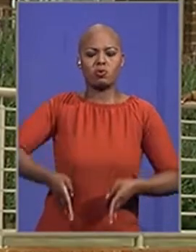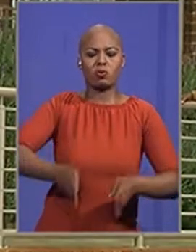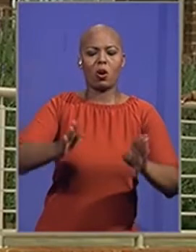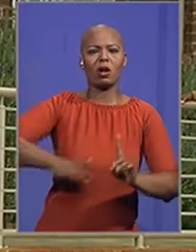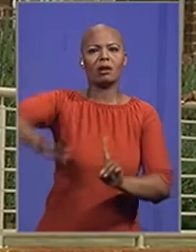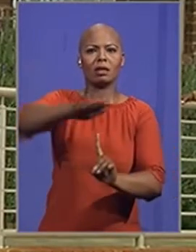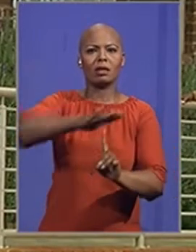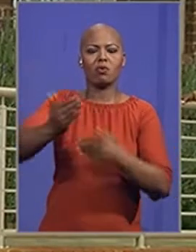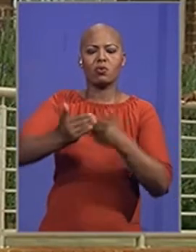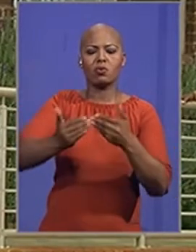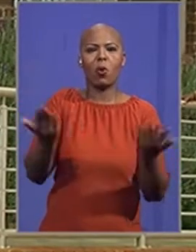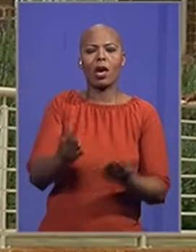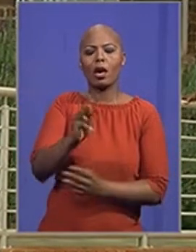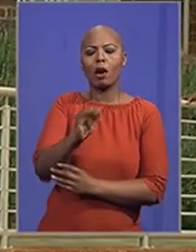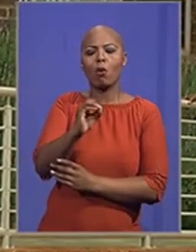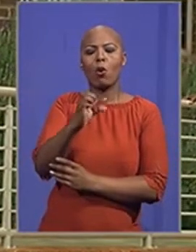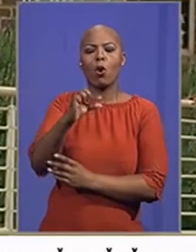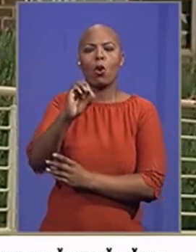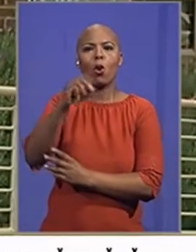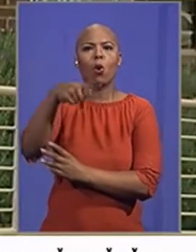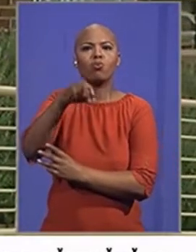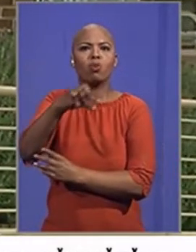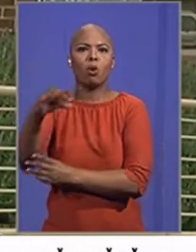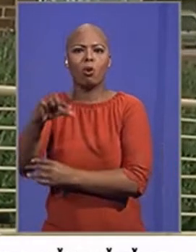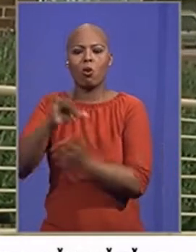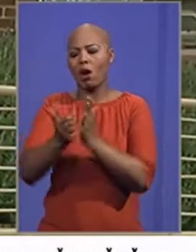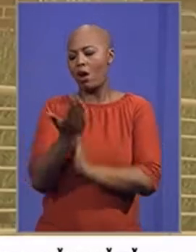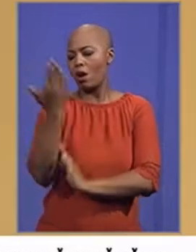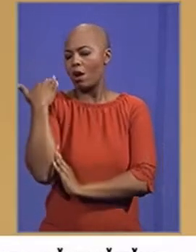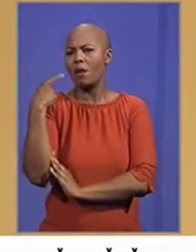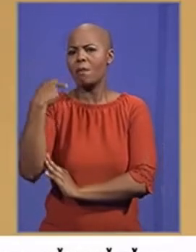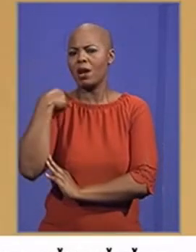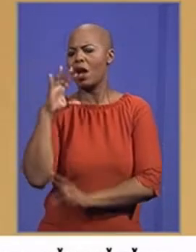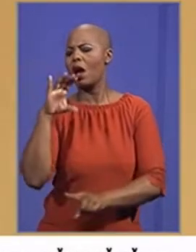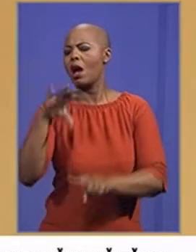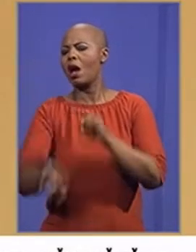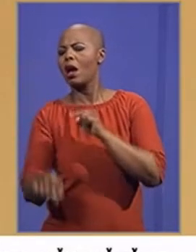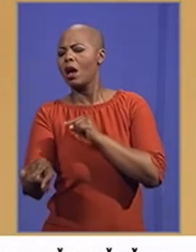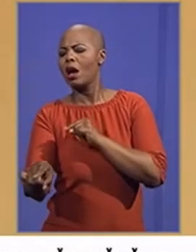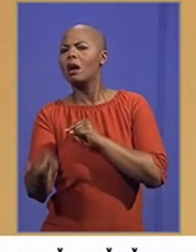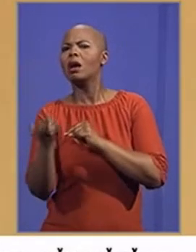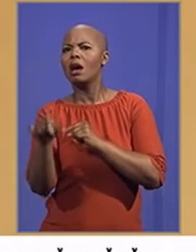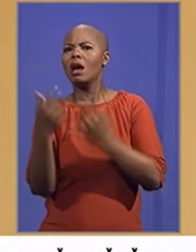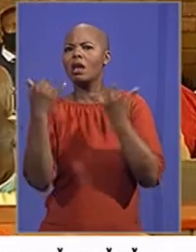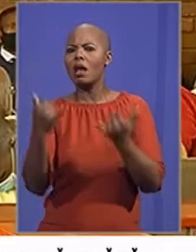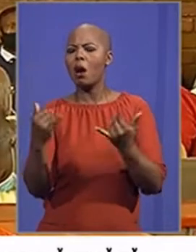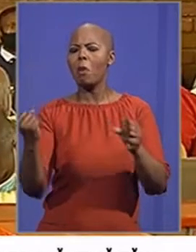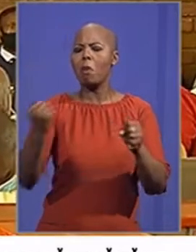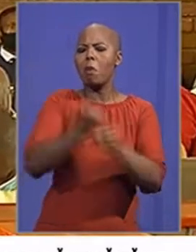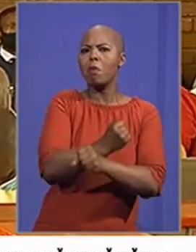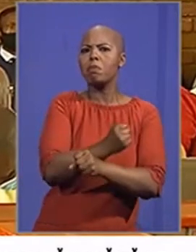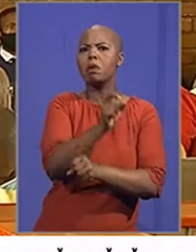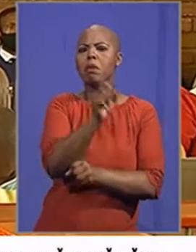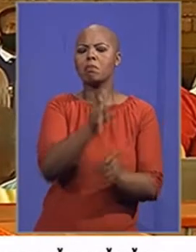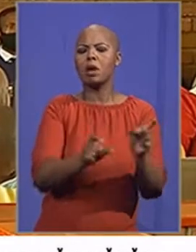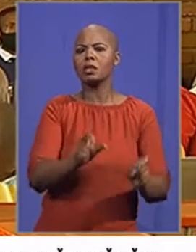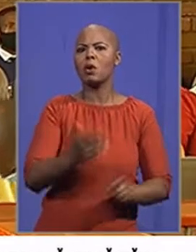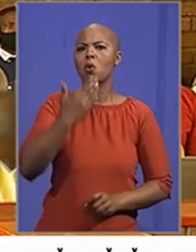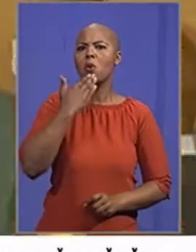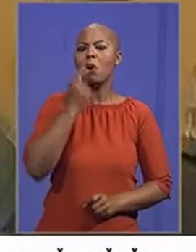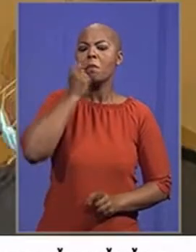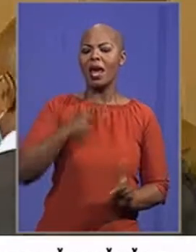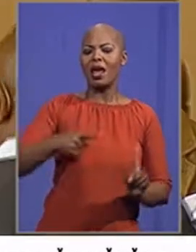feta ene e ke lebeletše batho ba gona ka tlhaloso ye ba e tlhalosang be ba swana le batho ba ditopo tše monno